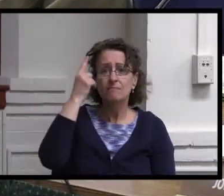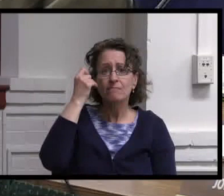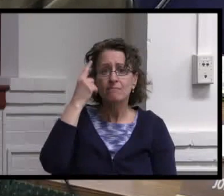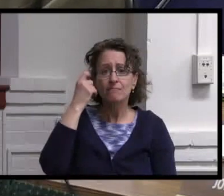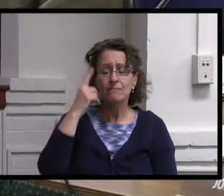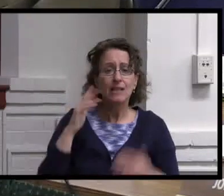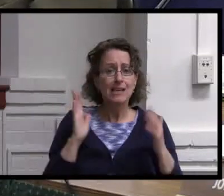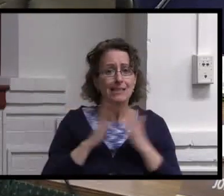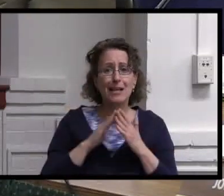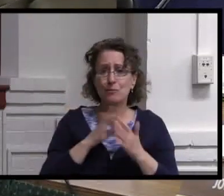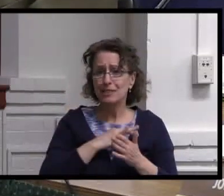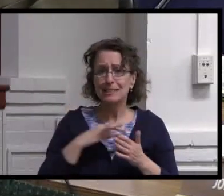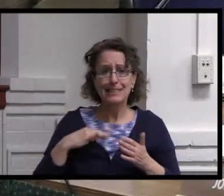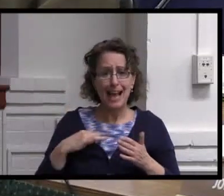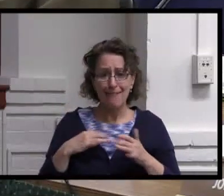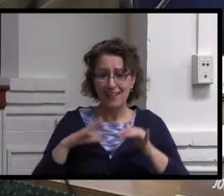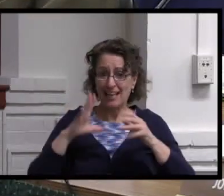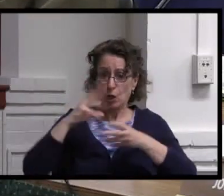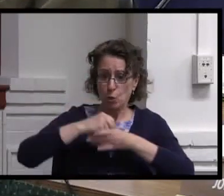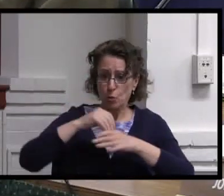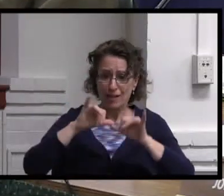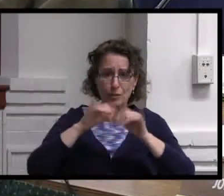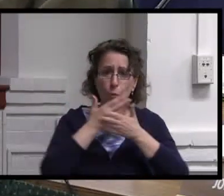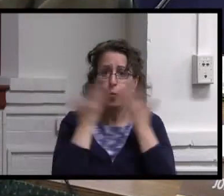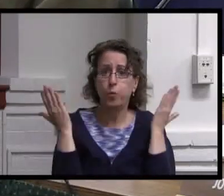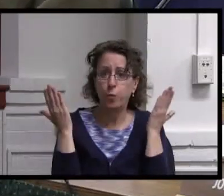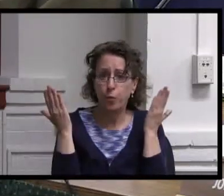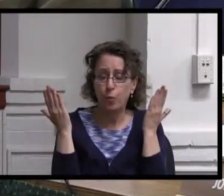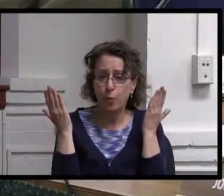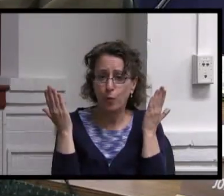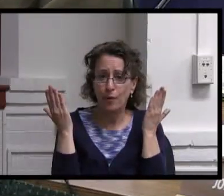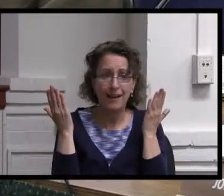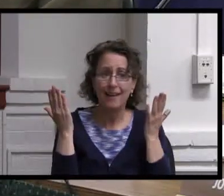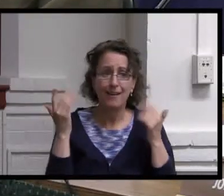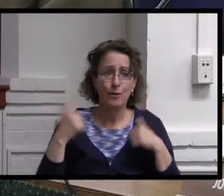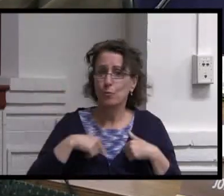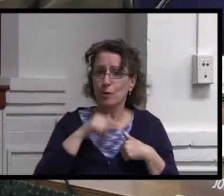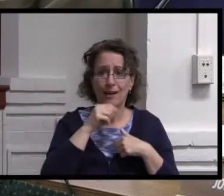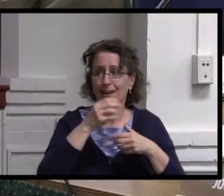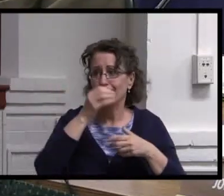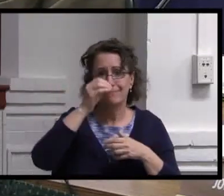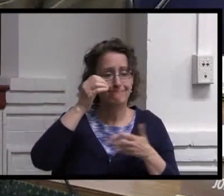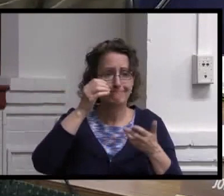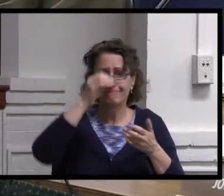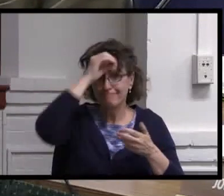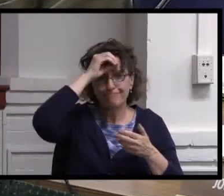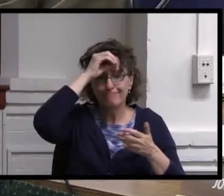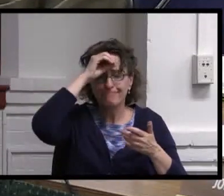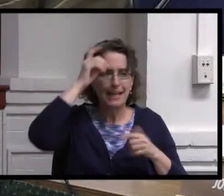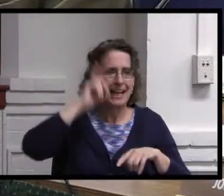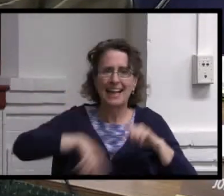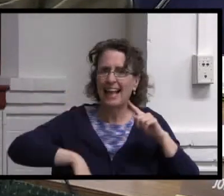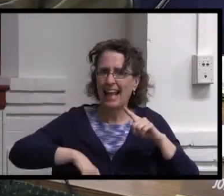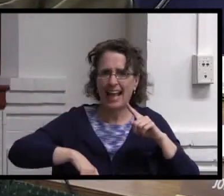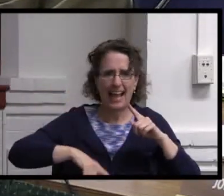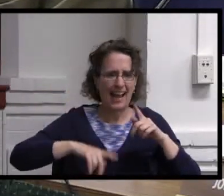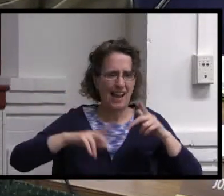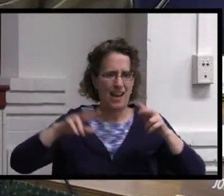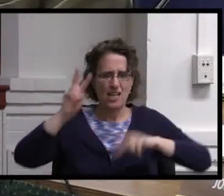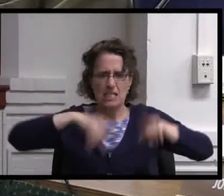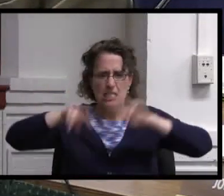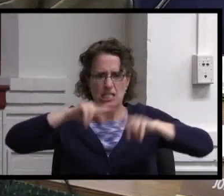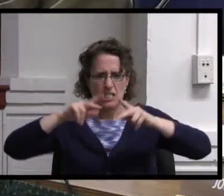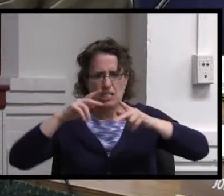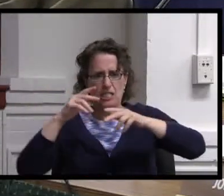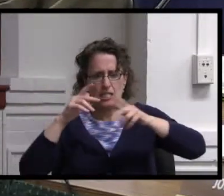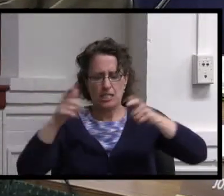staff as part of the town's town employee staff. It's important for us on a large complicated project like this to be